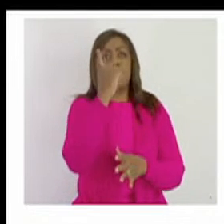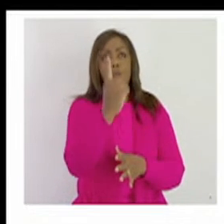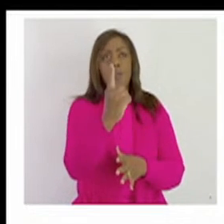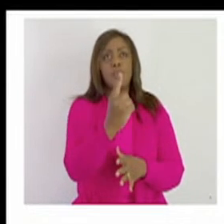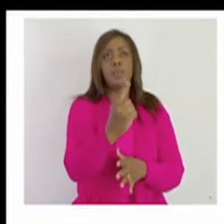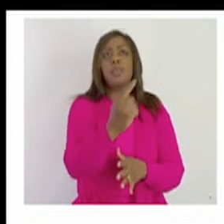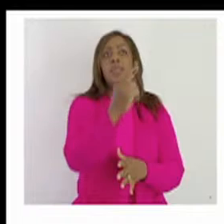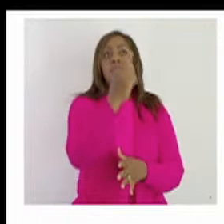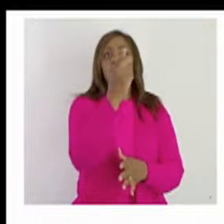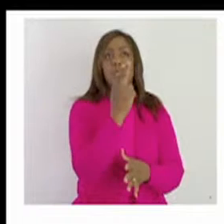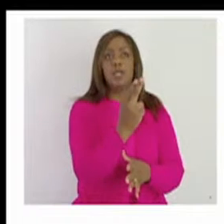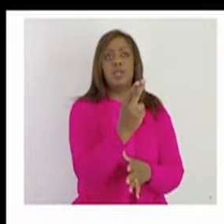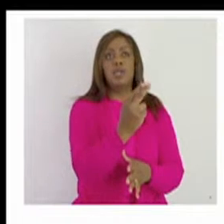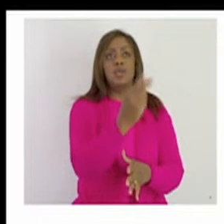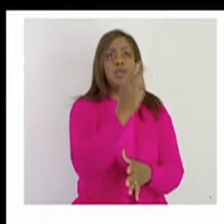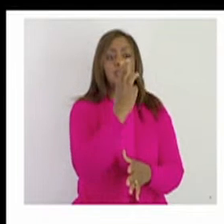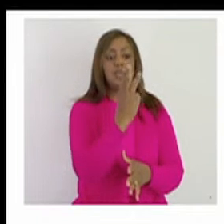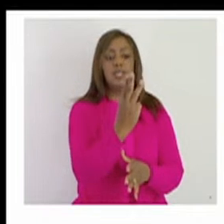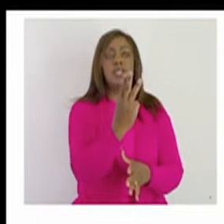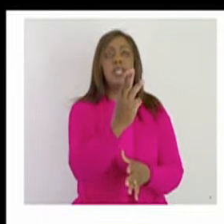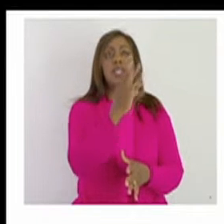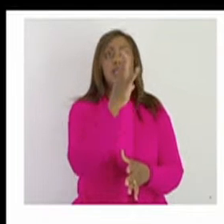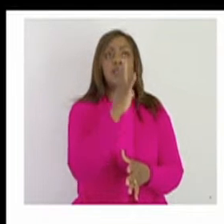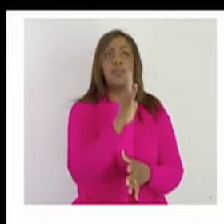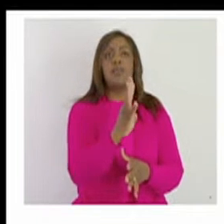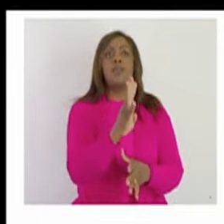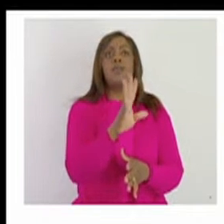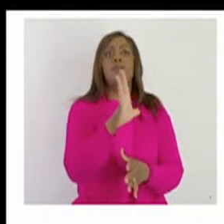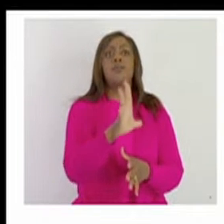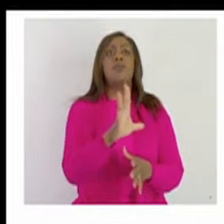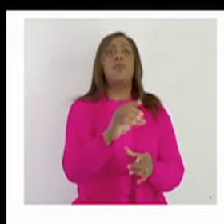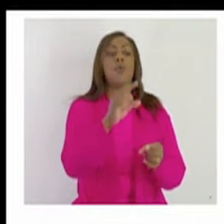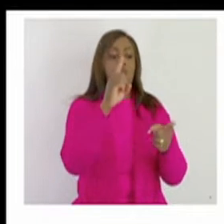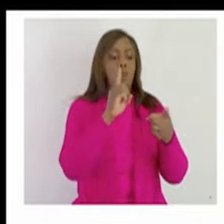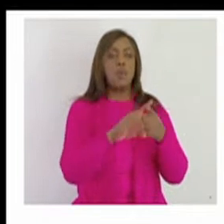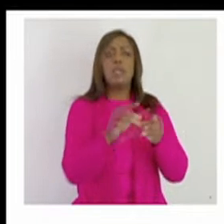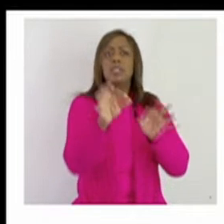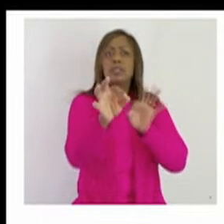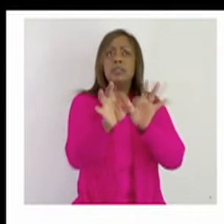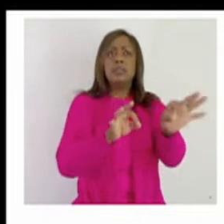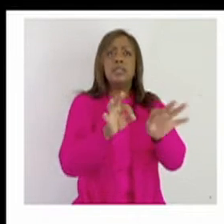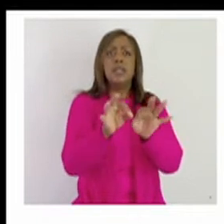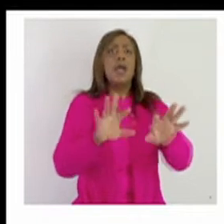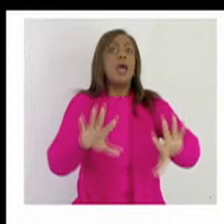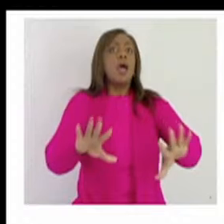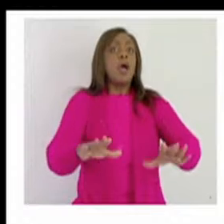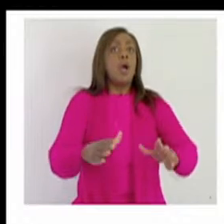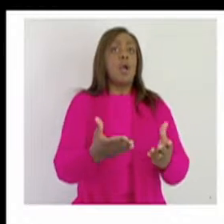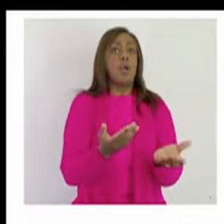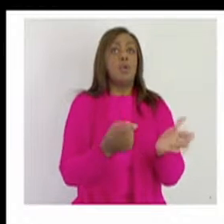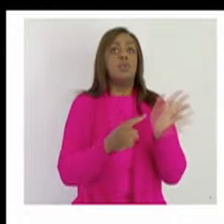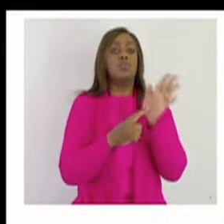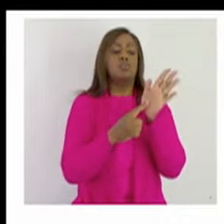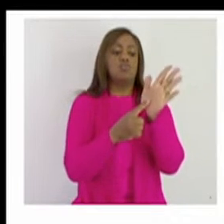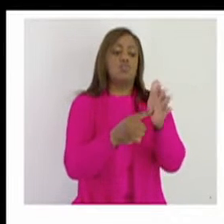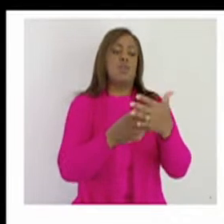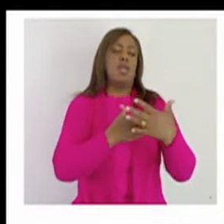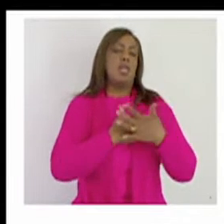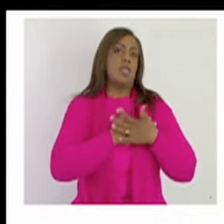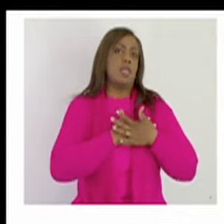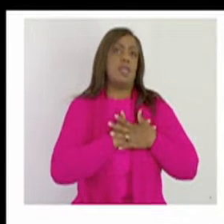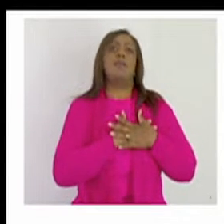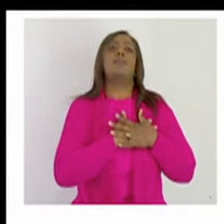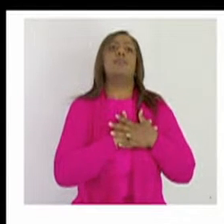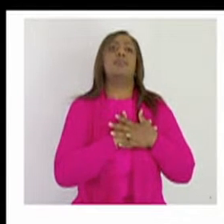1. Describe different ways of showing affections that are safe. I think that all of us, you can answer this